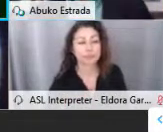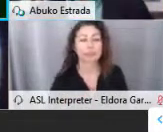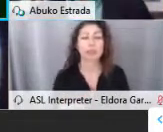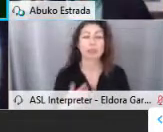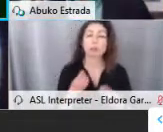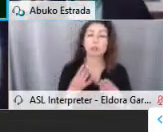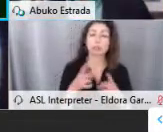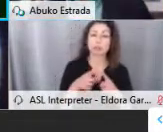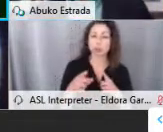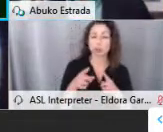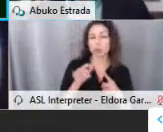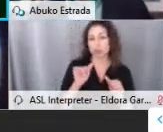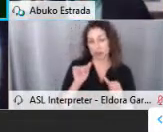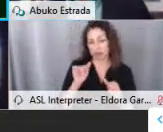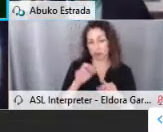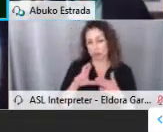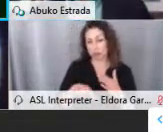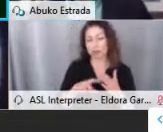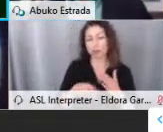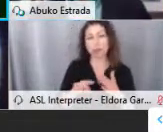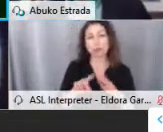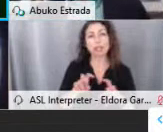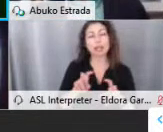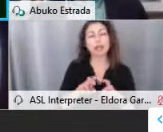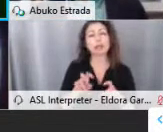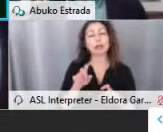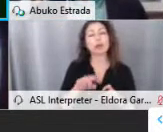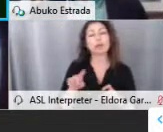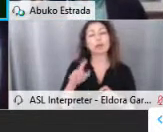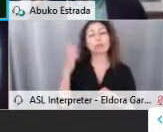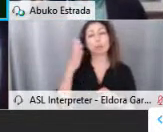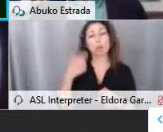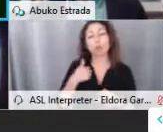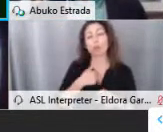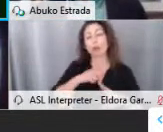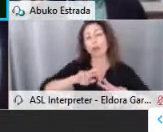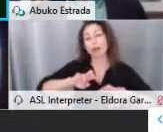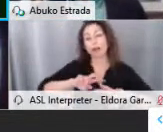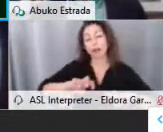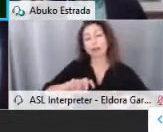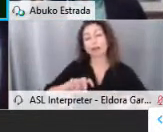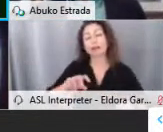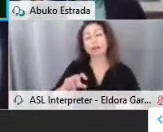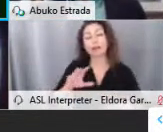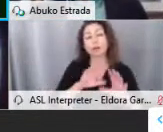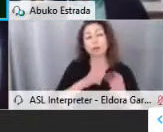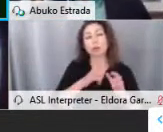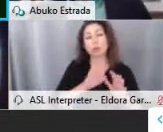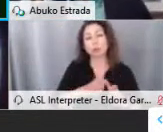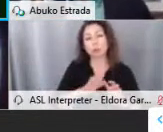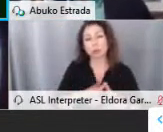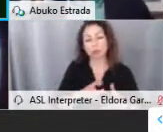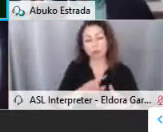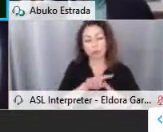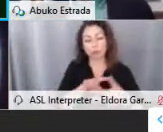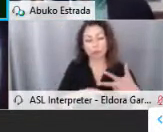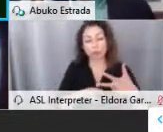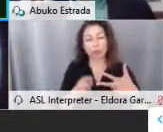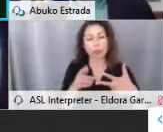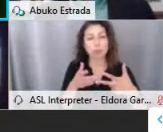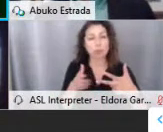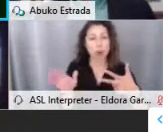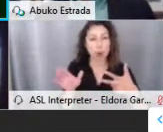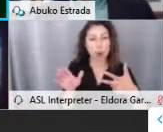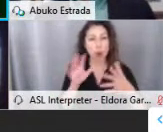analyses. The proposals we've analyzed are grouped into three broad